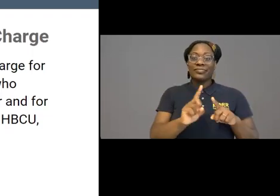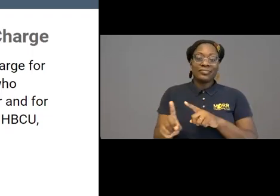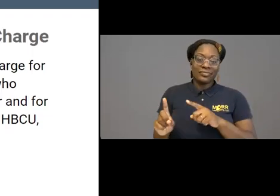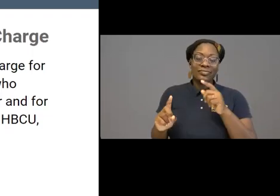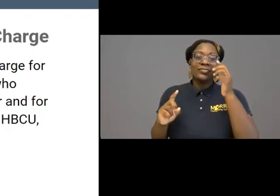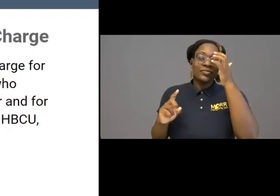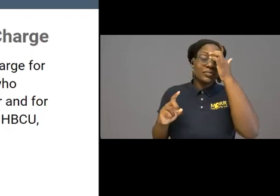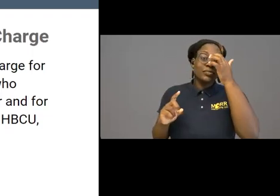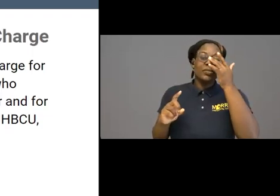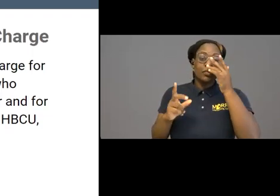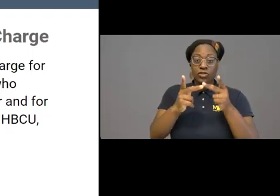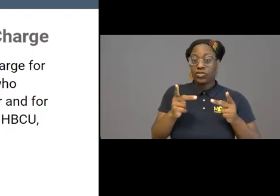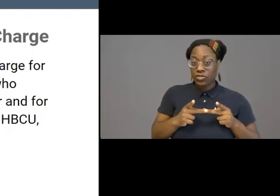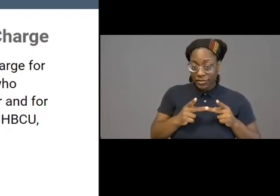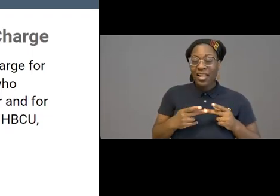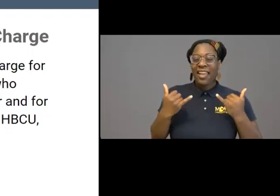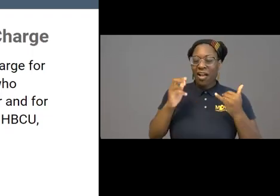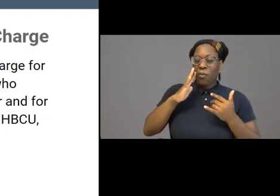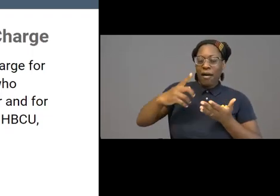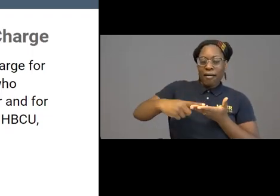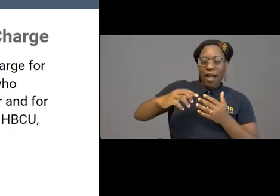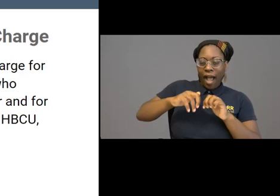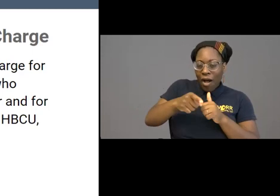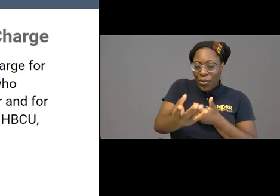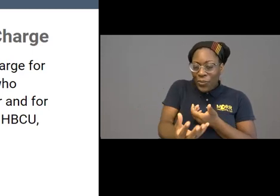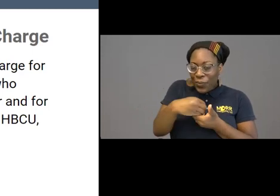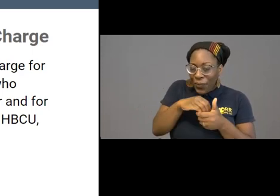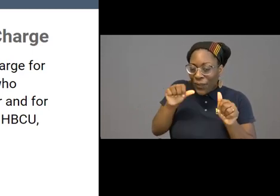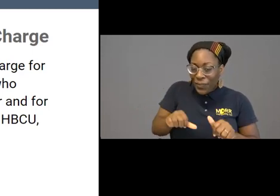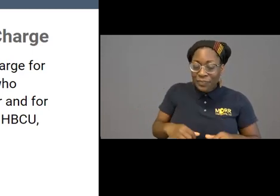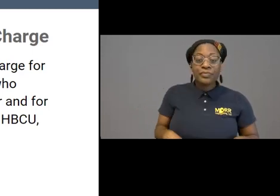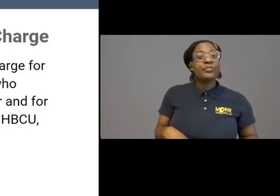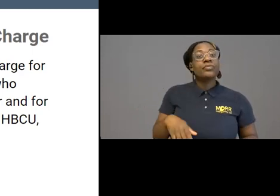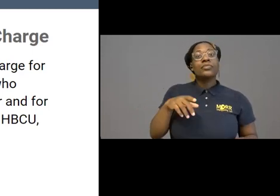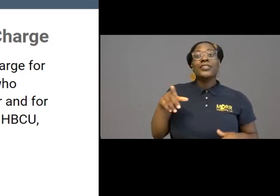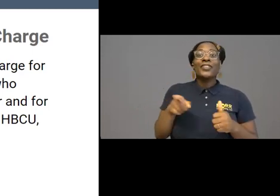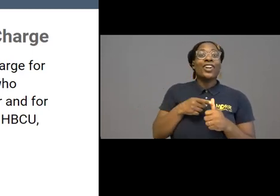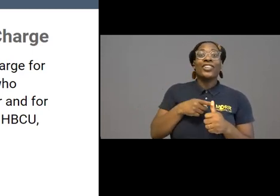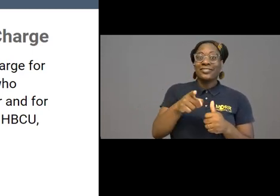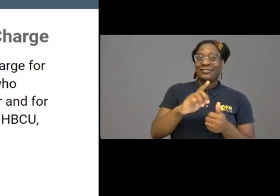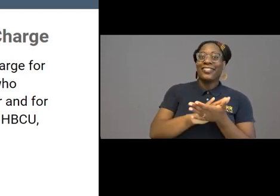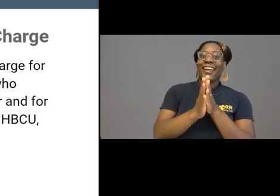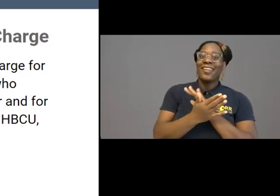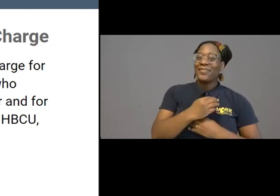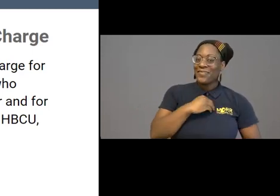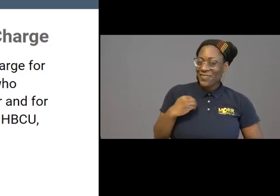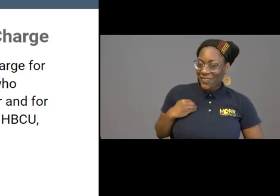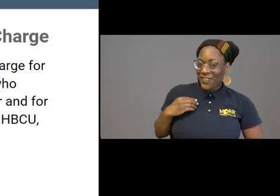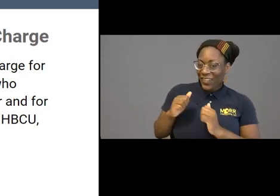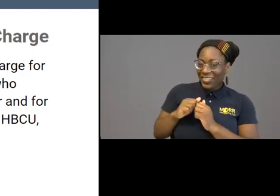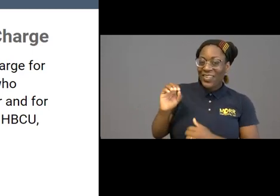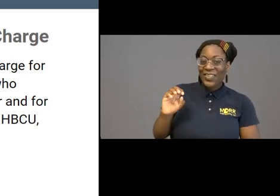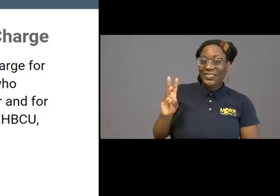So of course you can get involved by becoming a member of the OWCA if you haven't already. This meet and greet is open to the public, so we might have